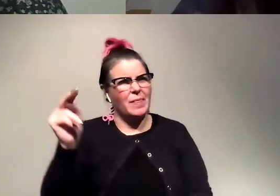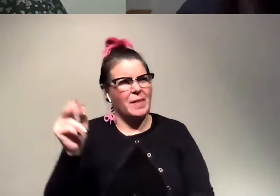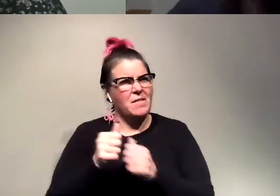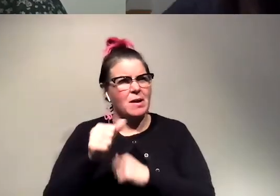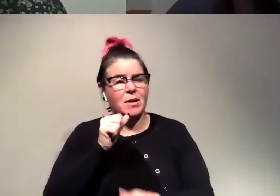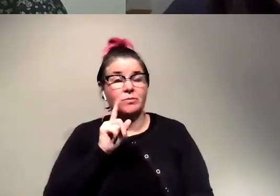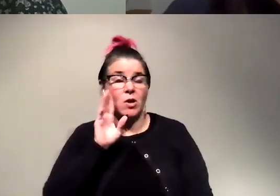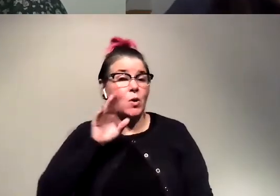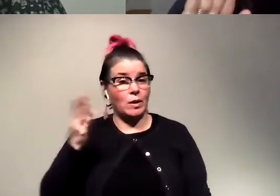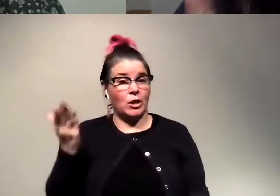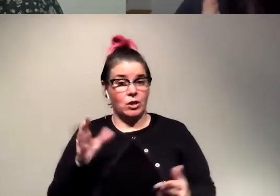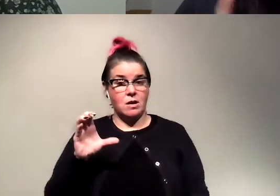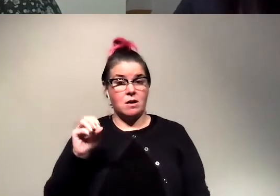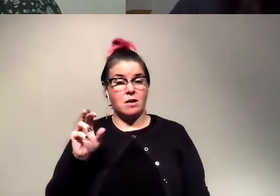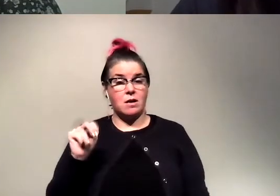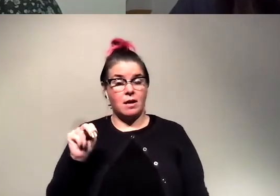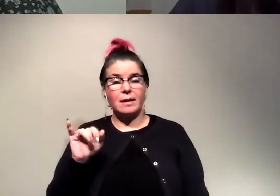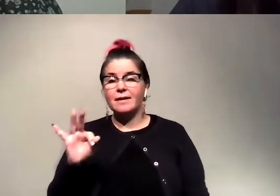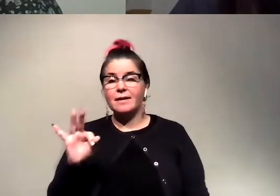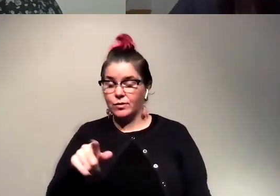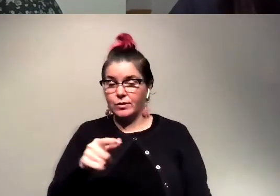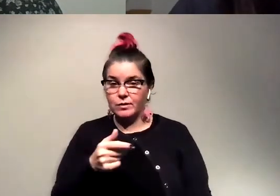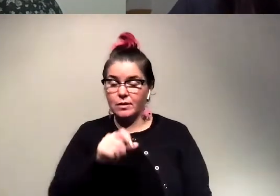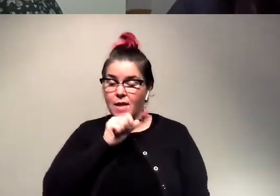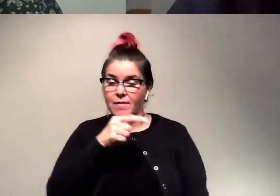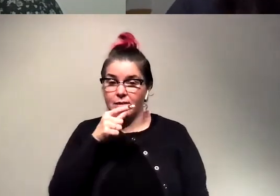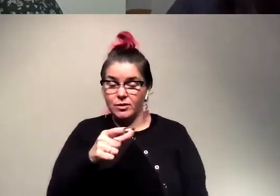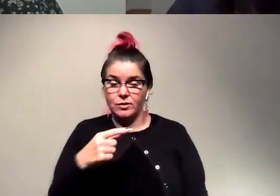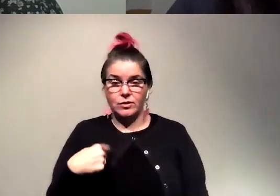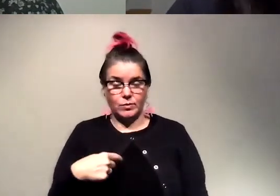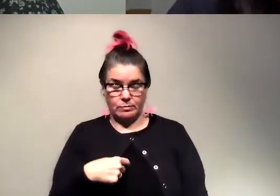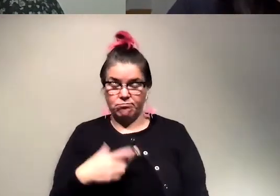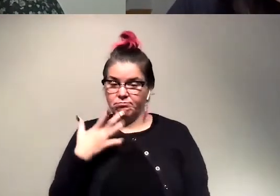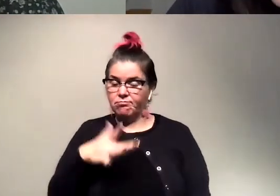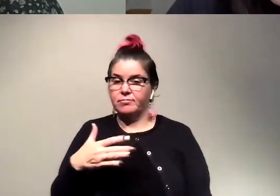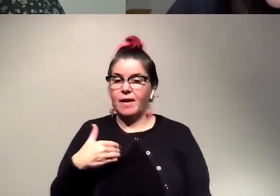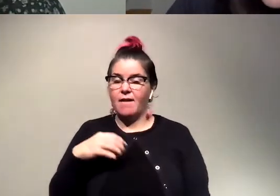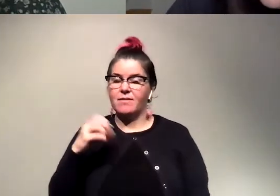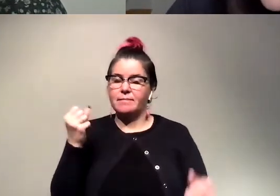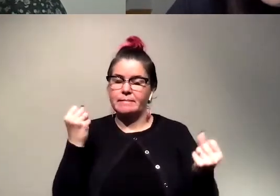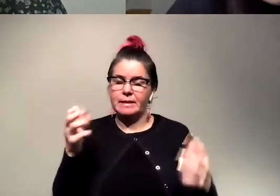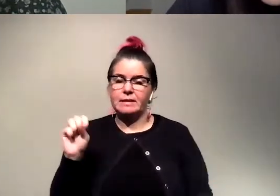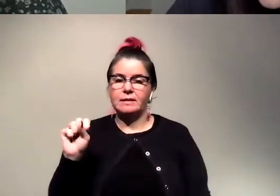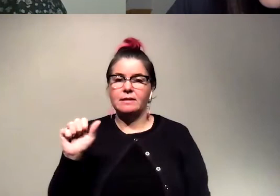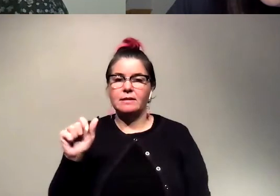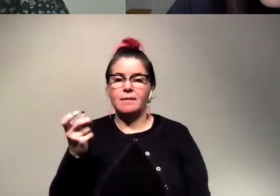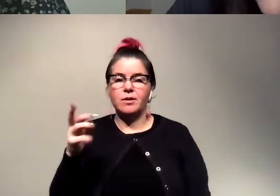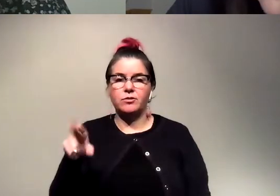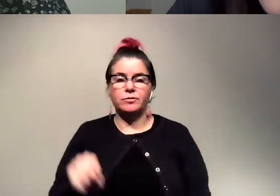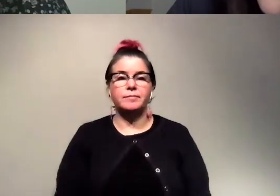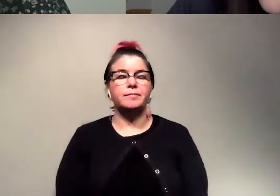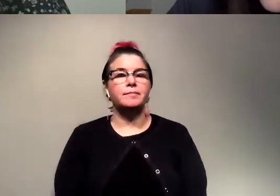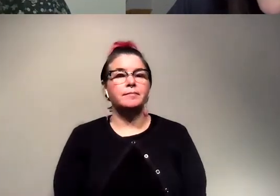Connecticut. So if you're a lizard person, we are very fortunate in how many salamanders we have. The